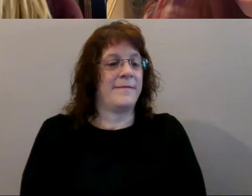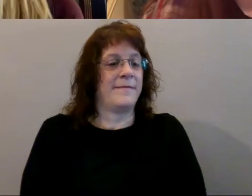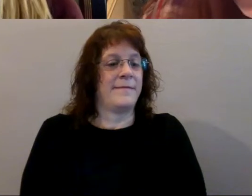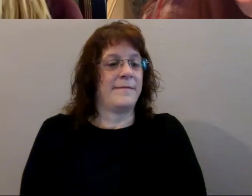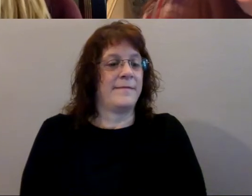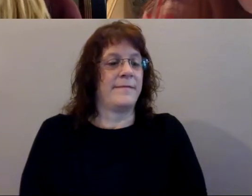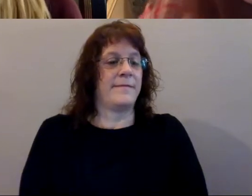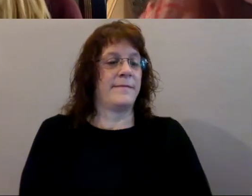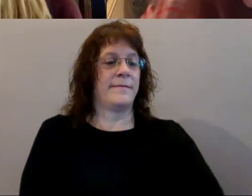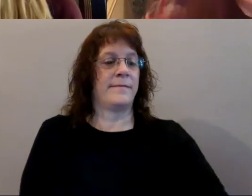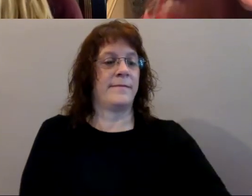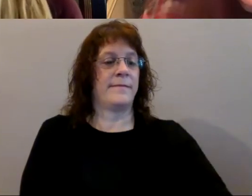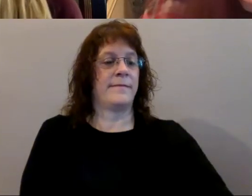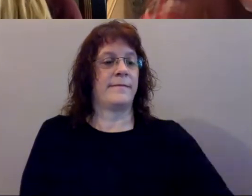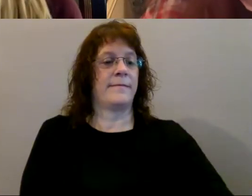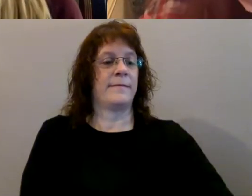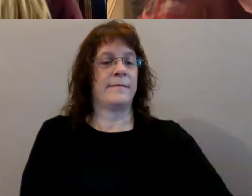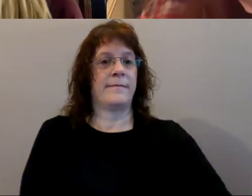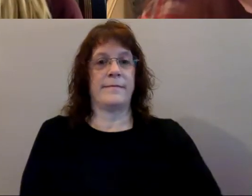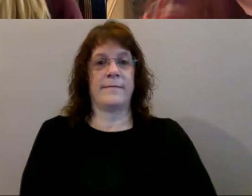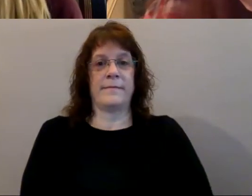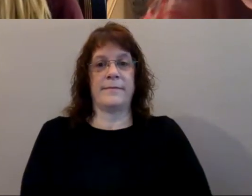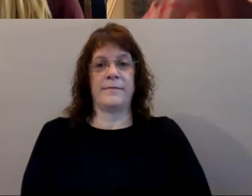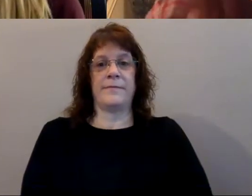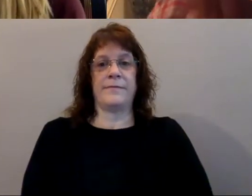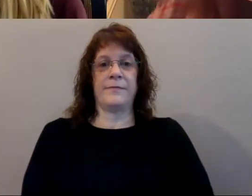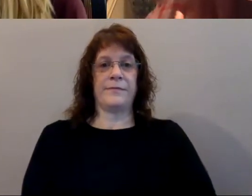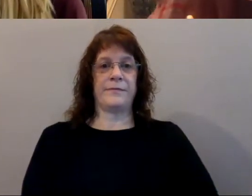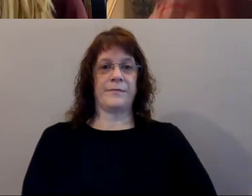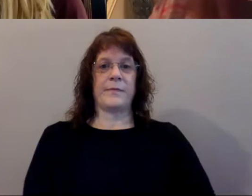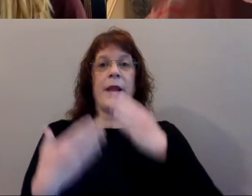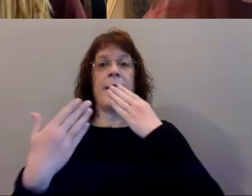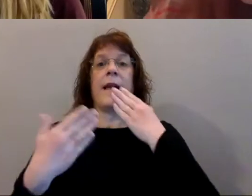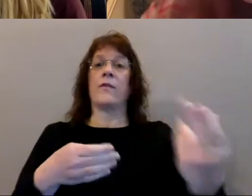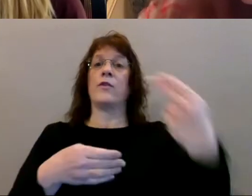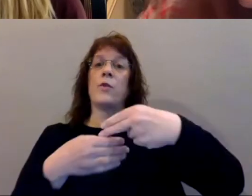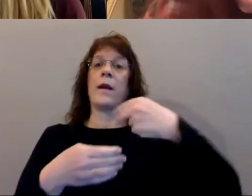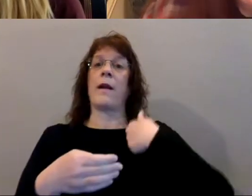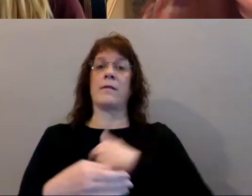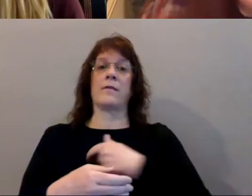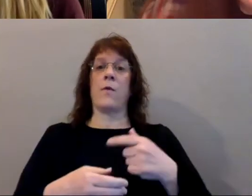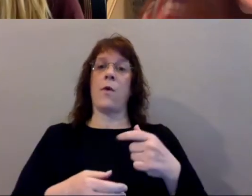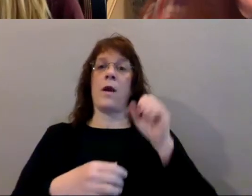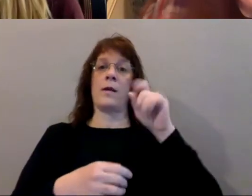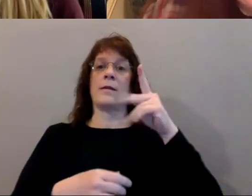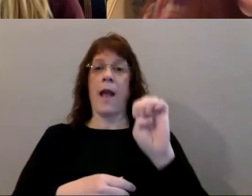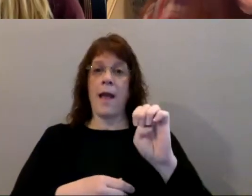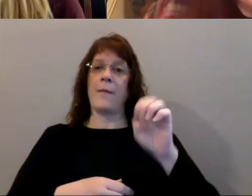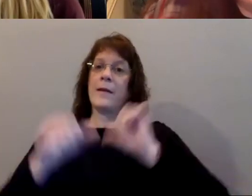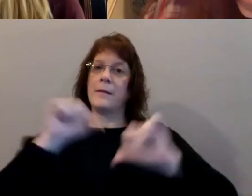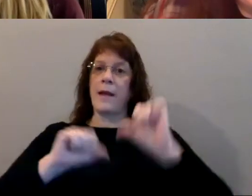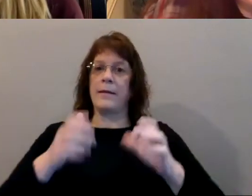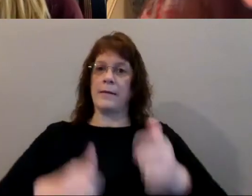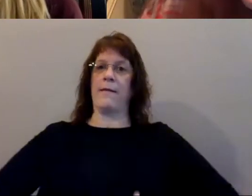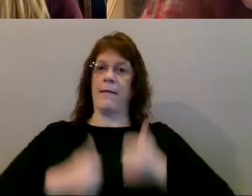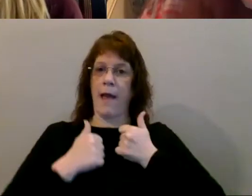Cool. So it is 11 o'clock. So thank you everybody for joining us for Skype a Scientist Live. Today is going to be a jam-packed day full of a lot of